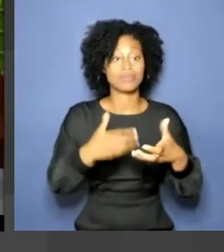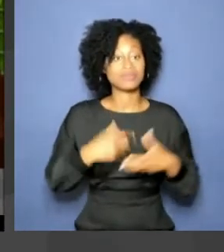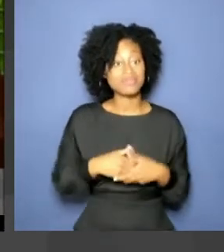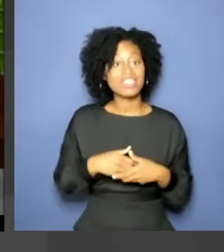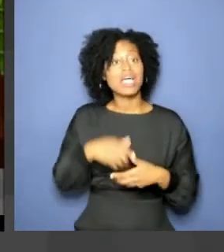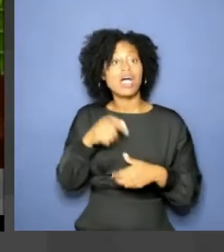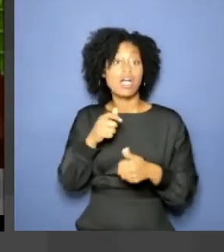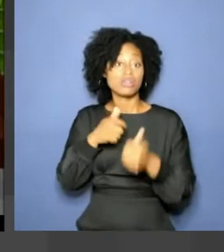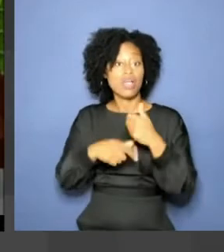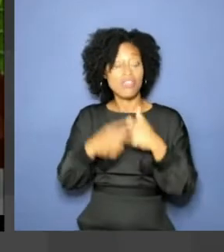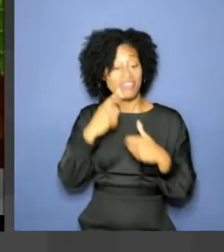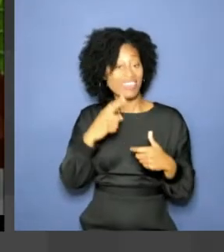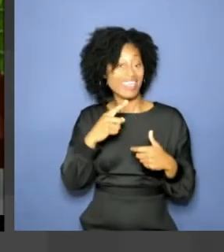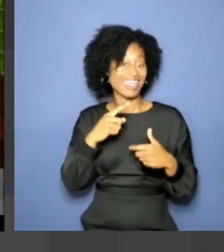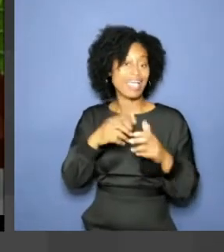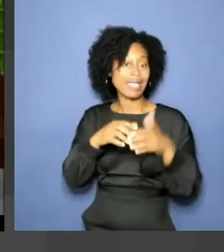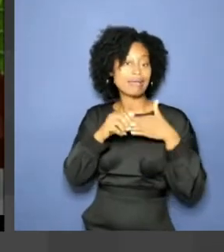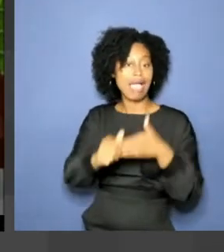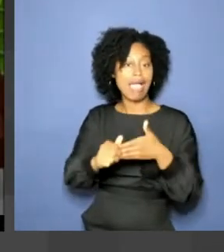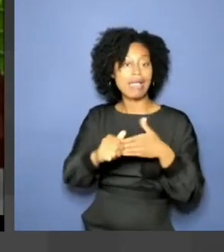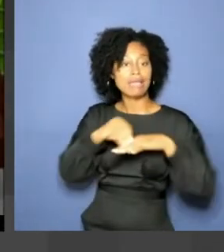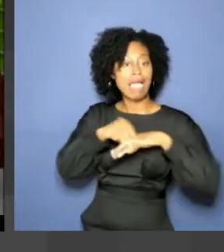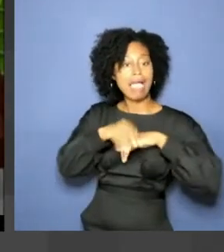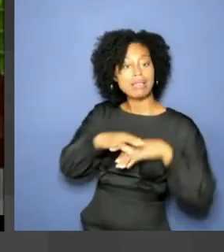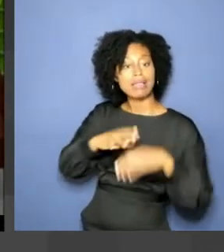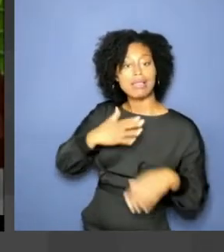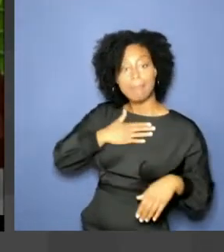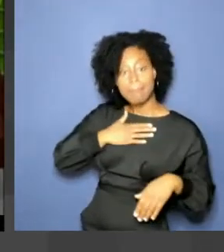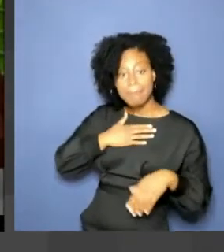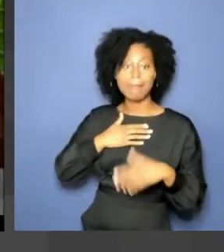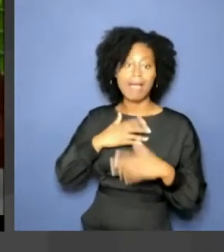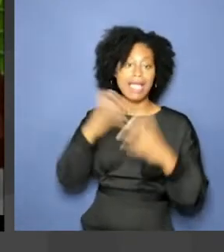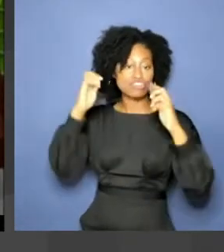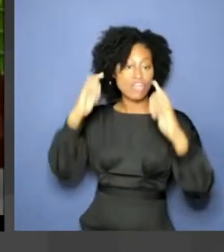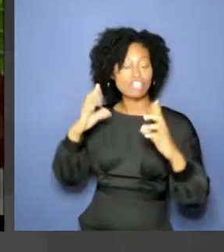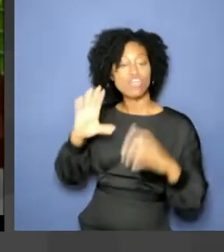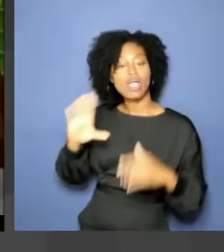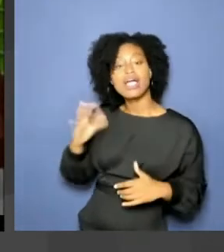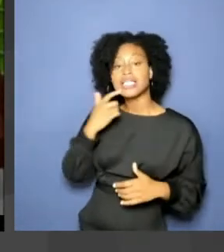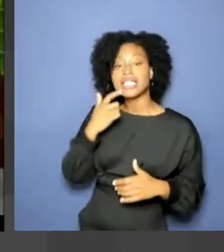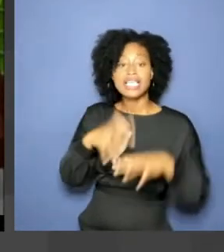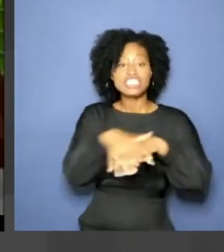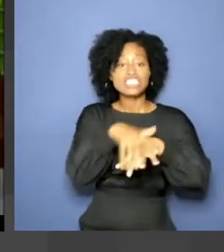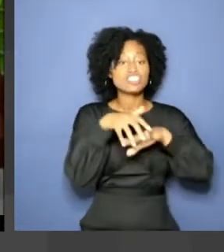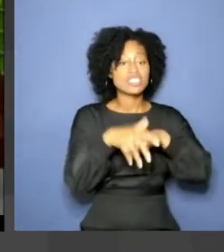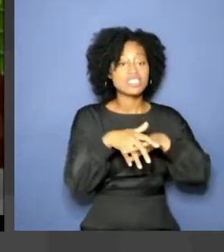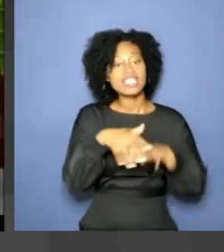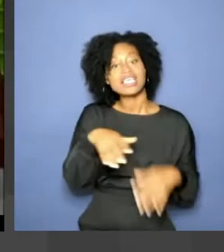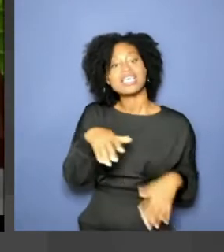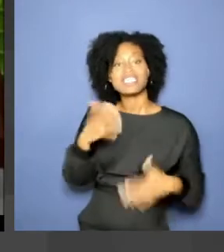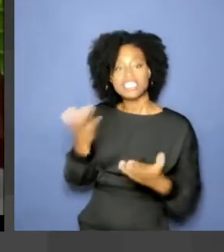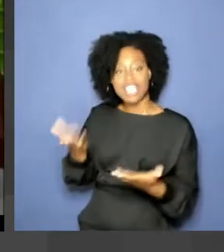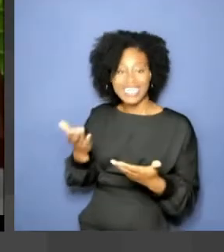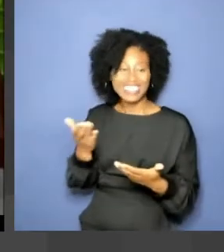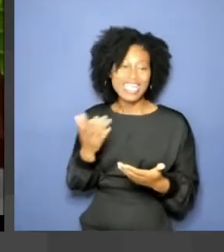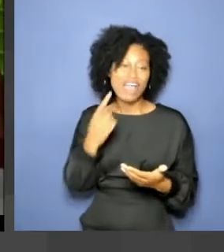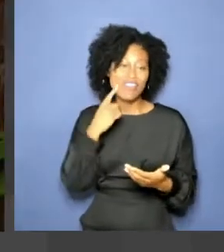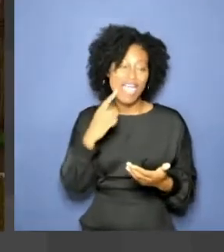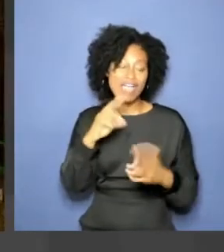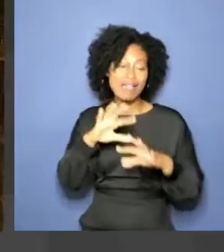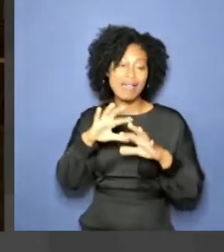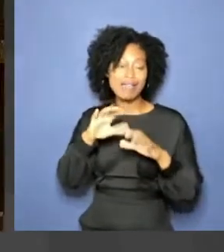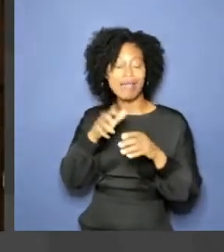would like to present to you an indigenous tale, Chiri and Ka, from Punjab, the land of 5